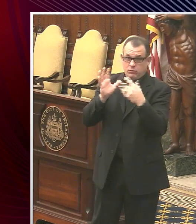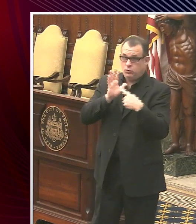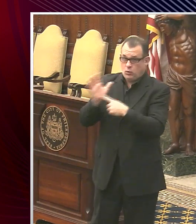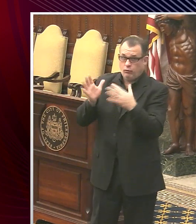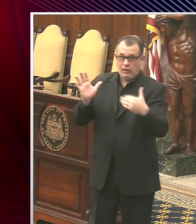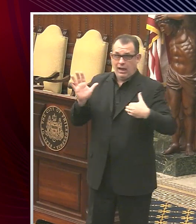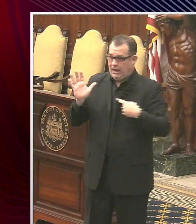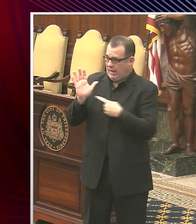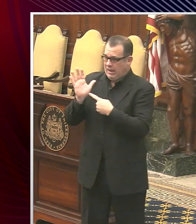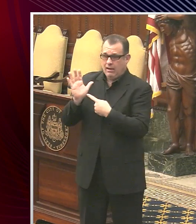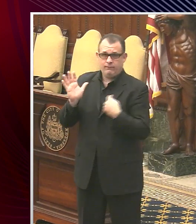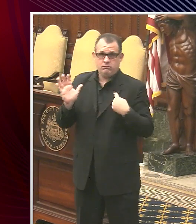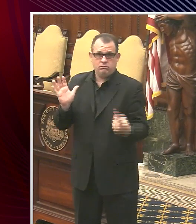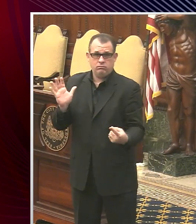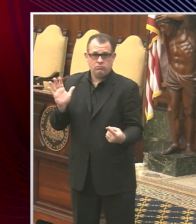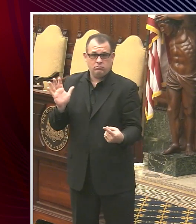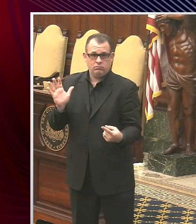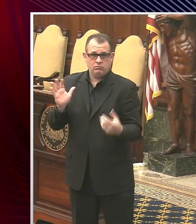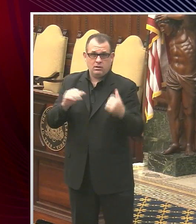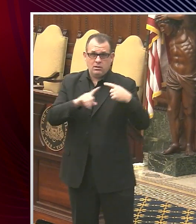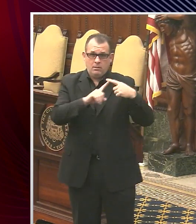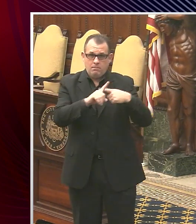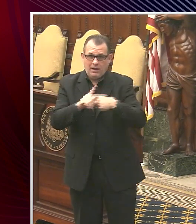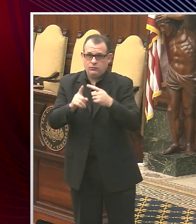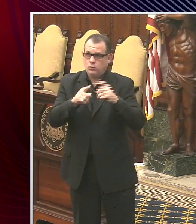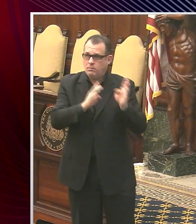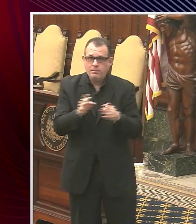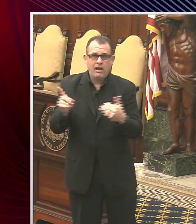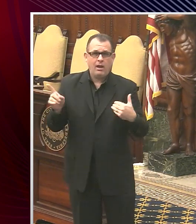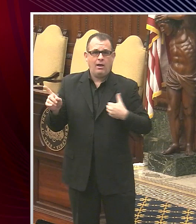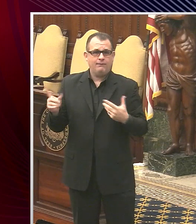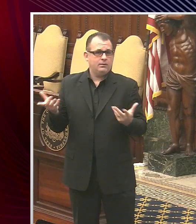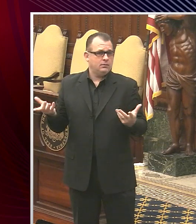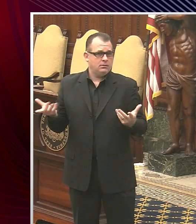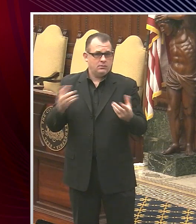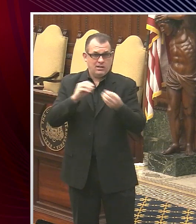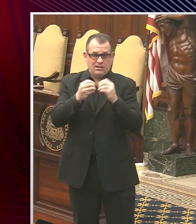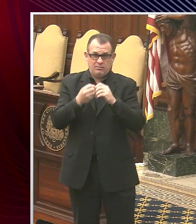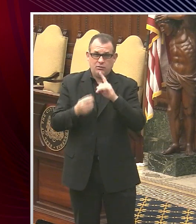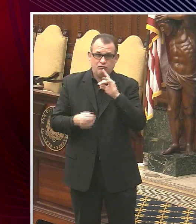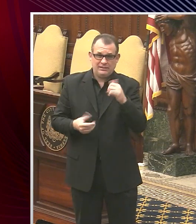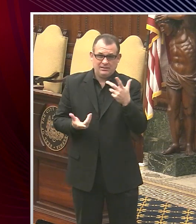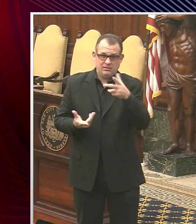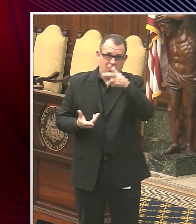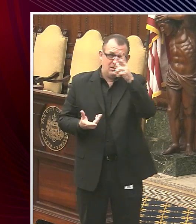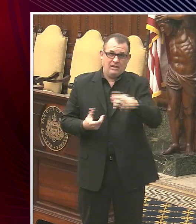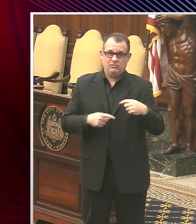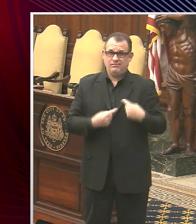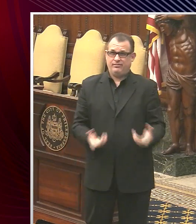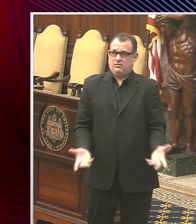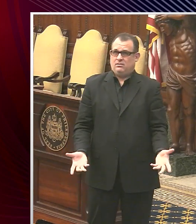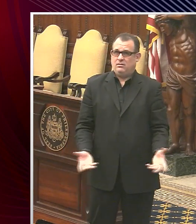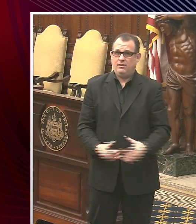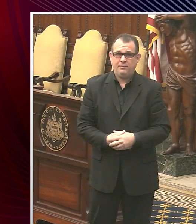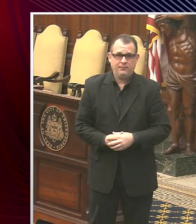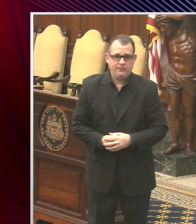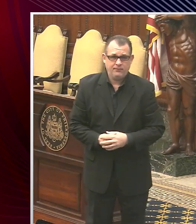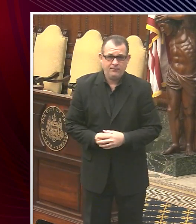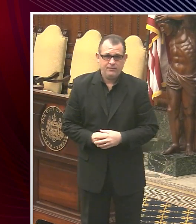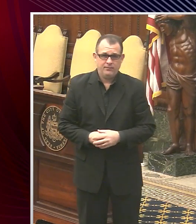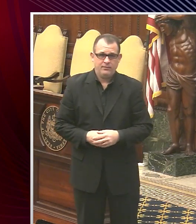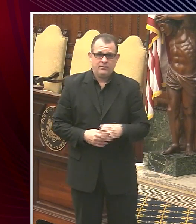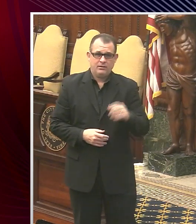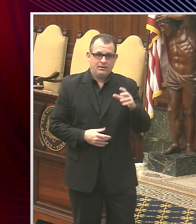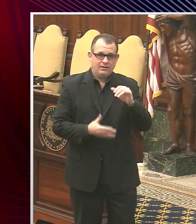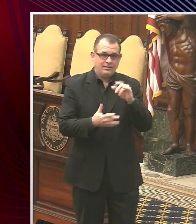Like I'm saying they had months to prepare for this, and the numbers are what they are so far. Well, I don't know that they had months to prepare for